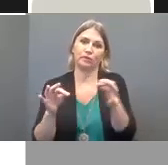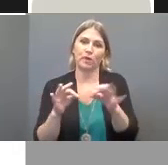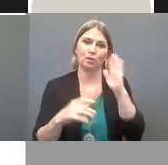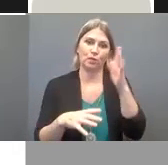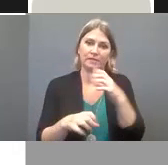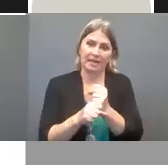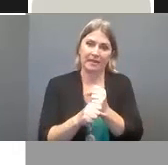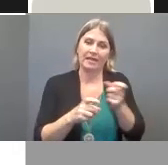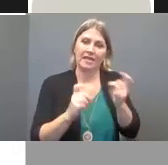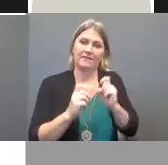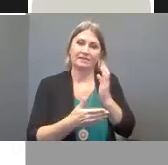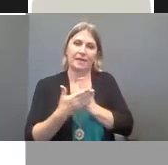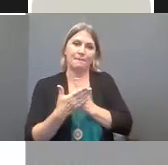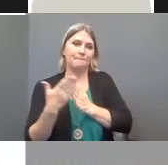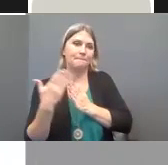some constant.